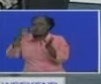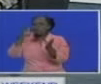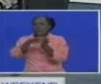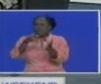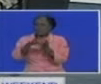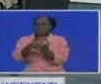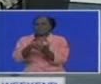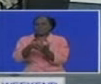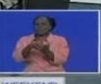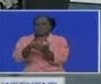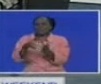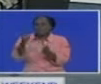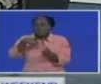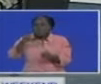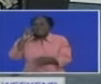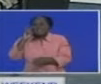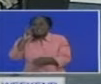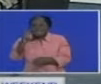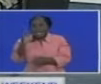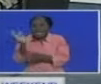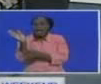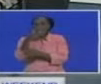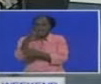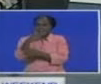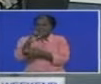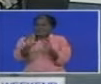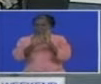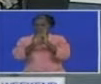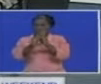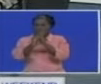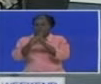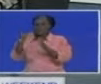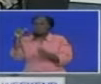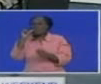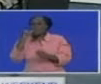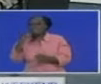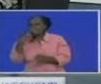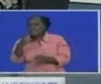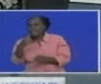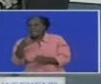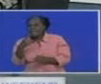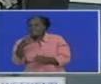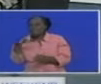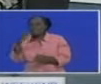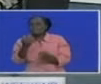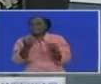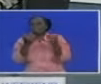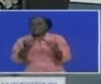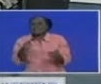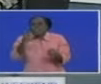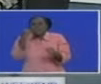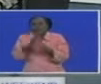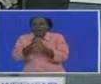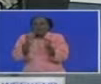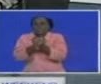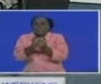countries. We saw ambassadors like the ambassador of Britain telling us that they will only have essential